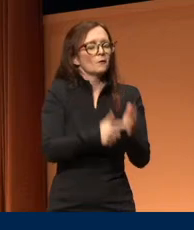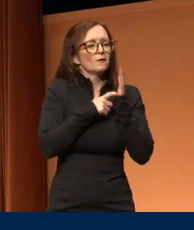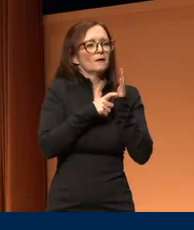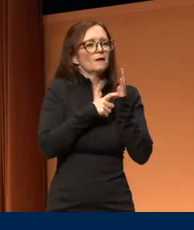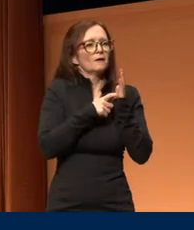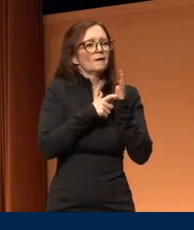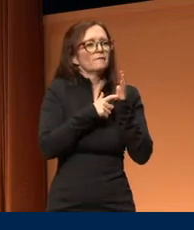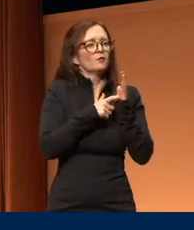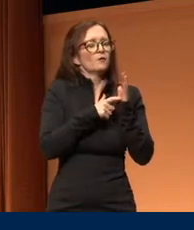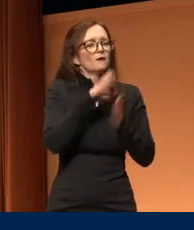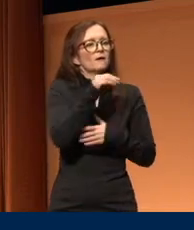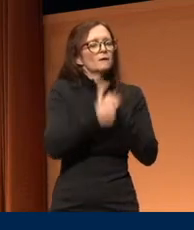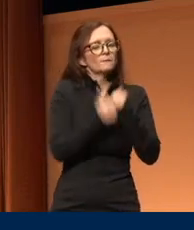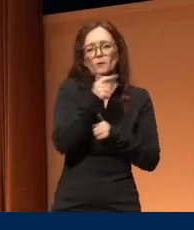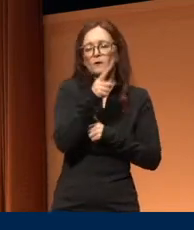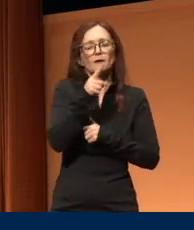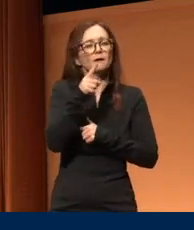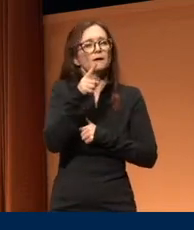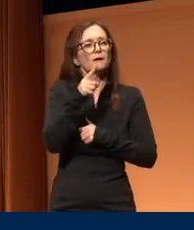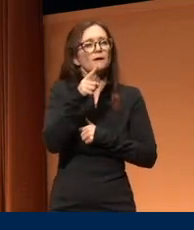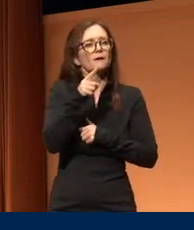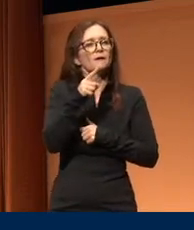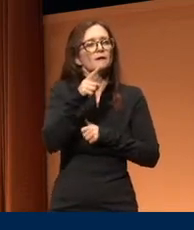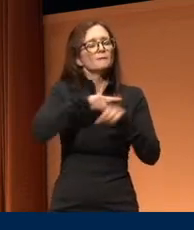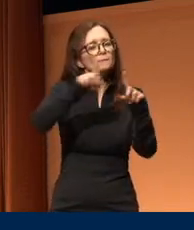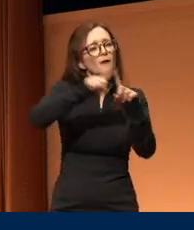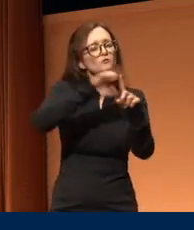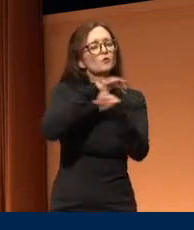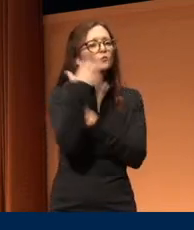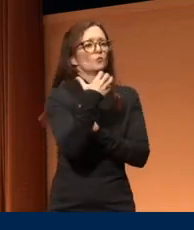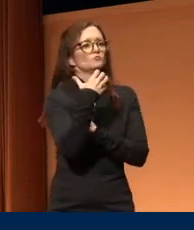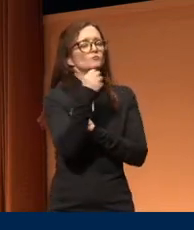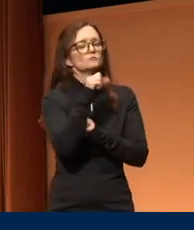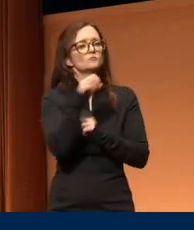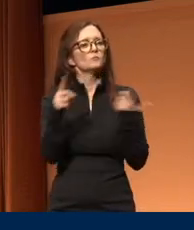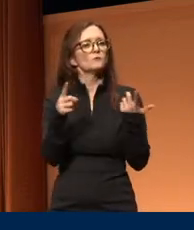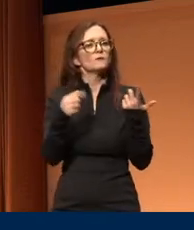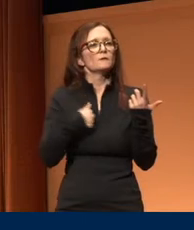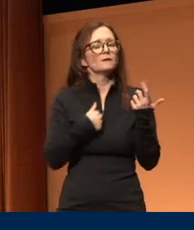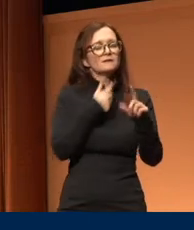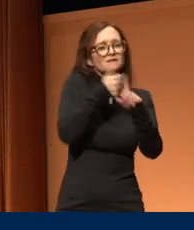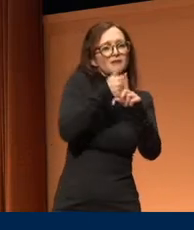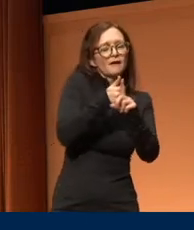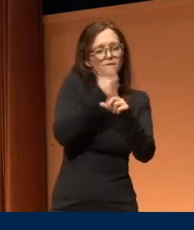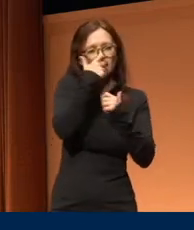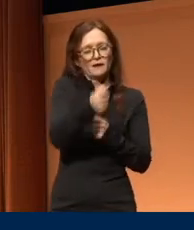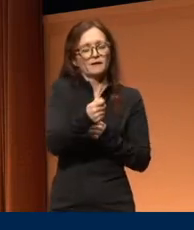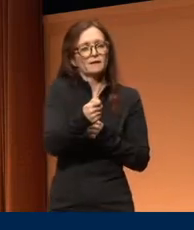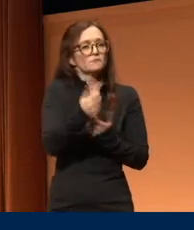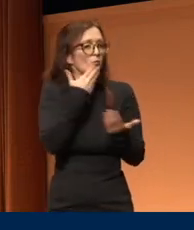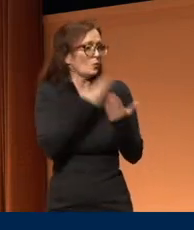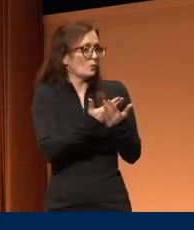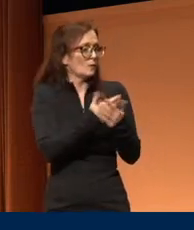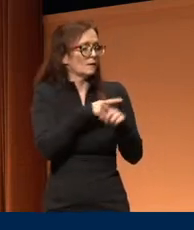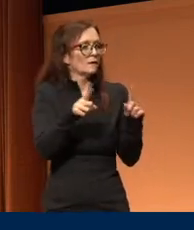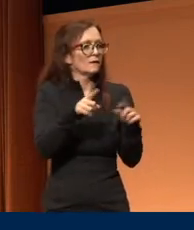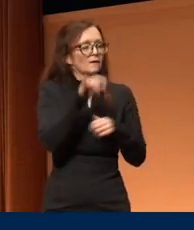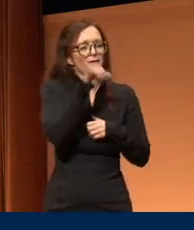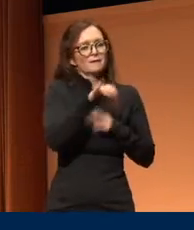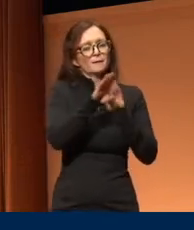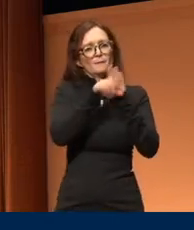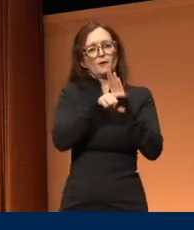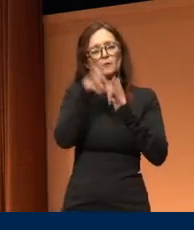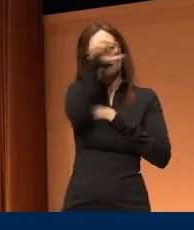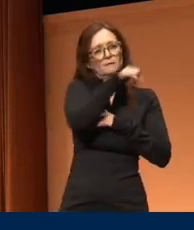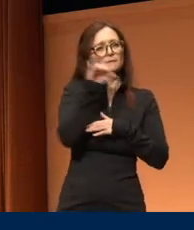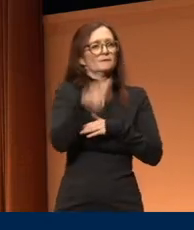with diverse, multicultural societies characterized by deep disagreement. Self-interest, well understood, is thus the background assumption